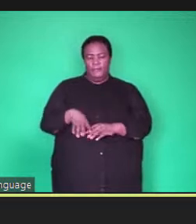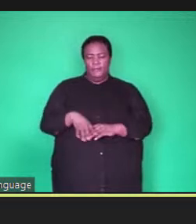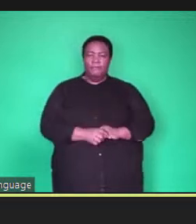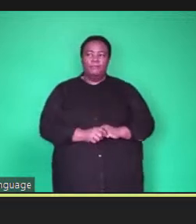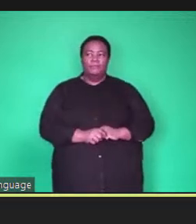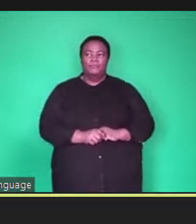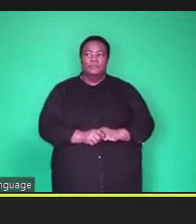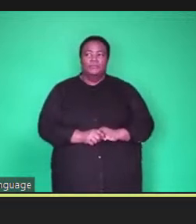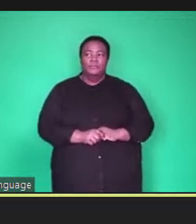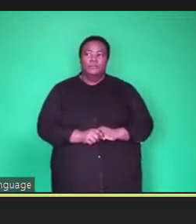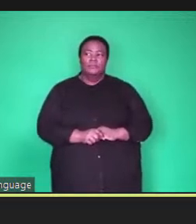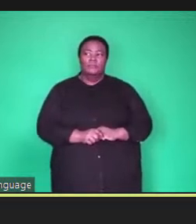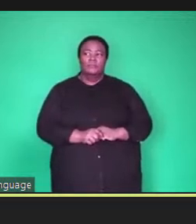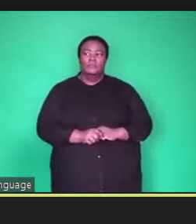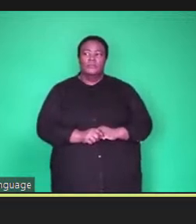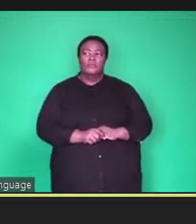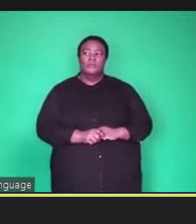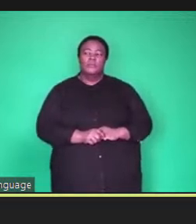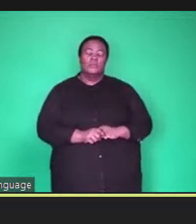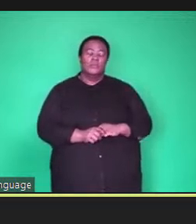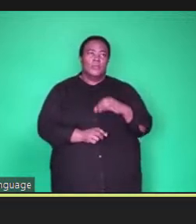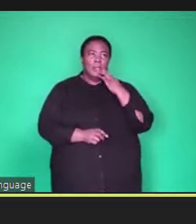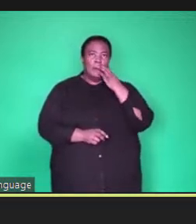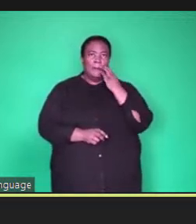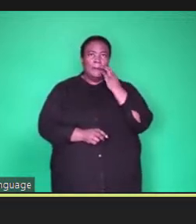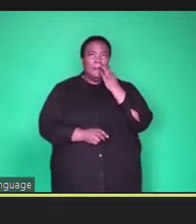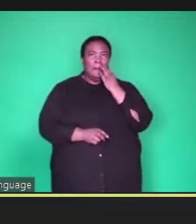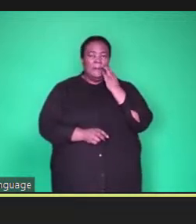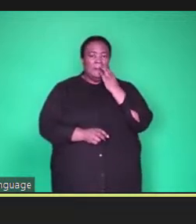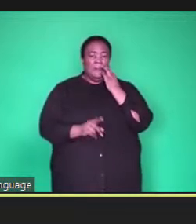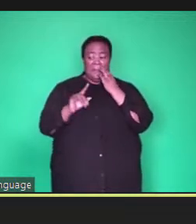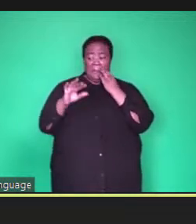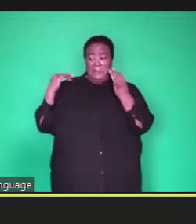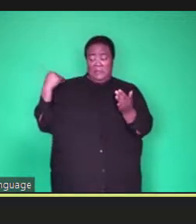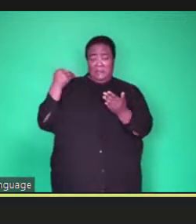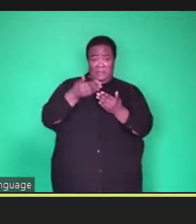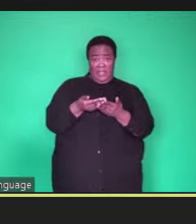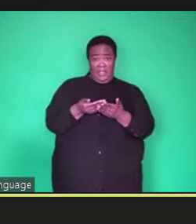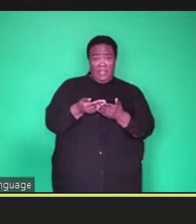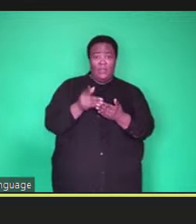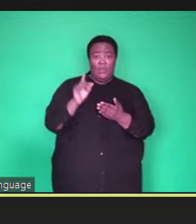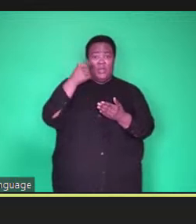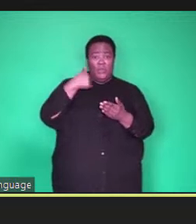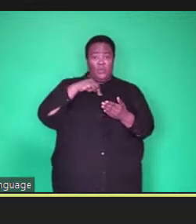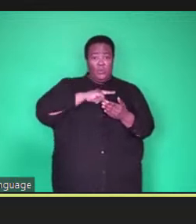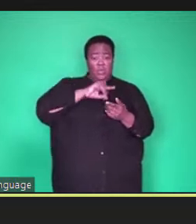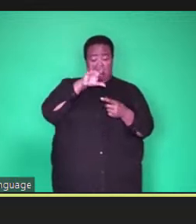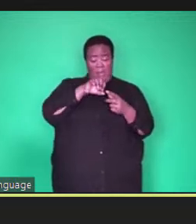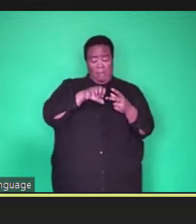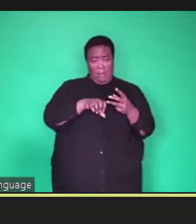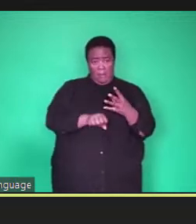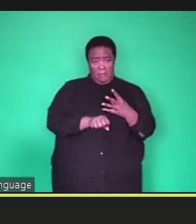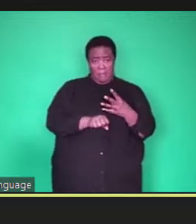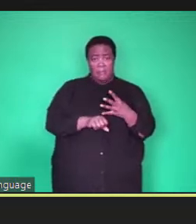The summary here of what we found so far is very consistent with a rapid metropolitanization